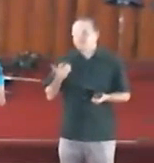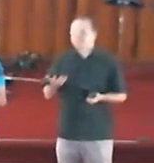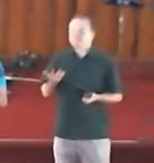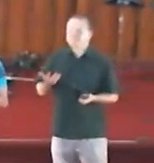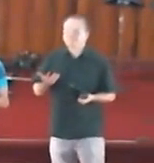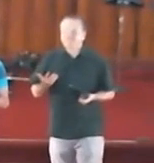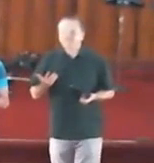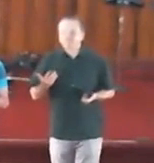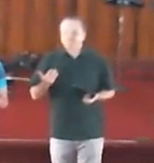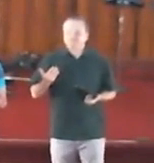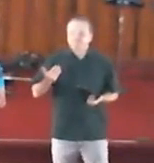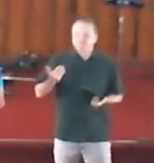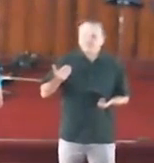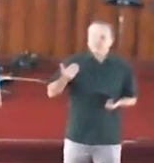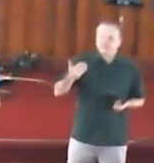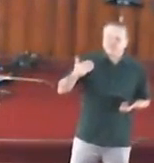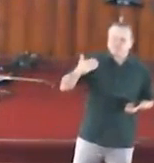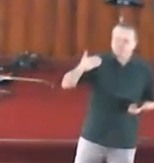A veces